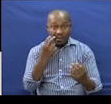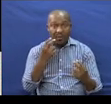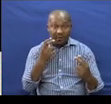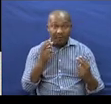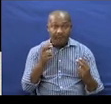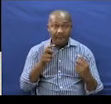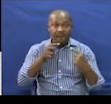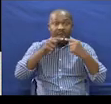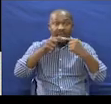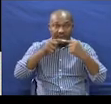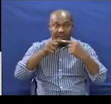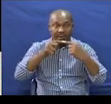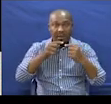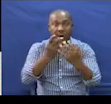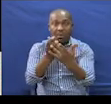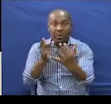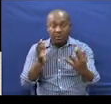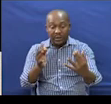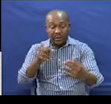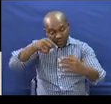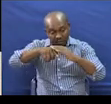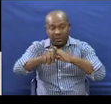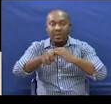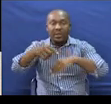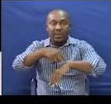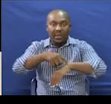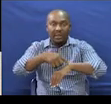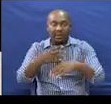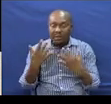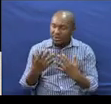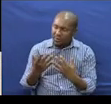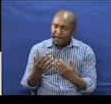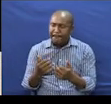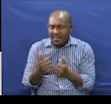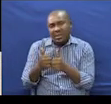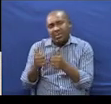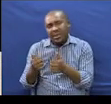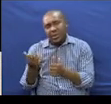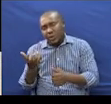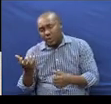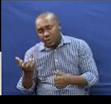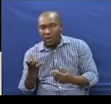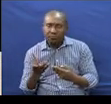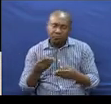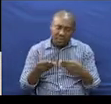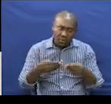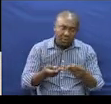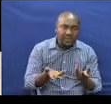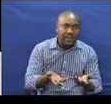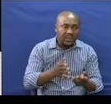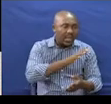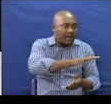populations over time. So we have whether it is social problem, economic problem, environmental